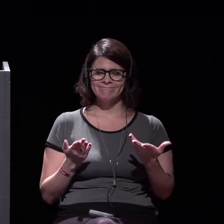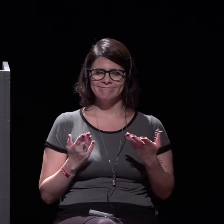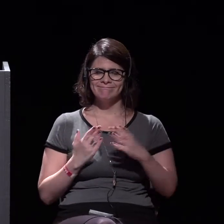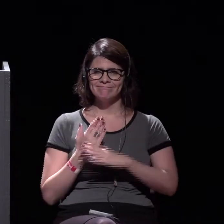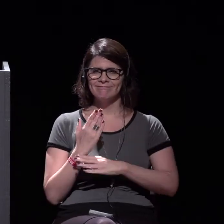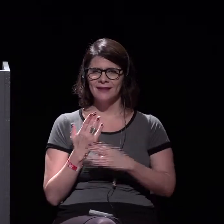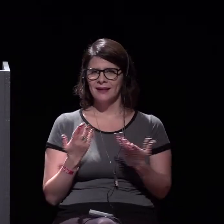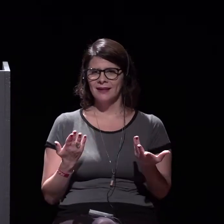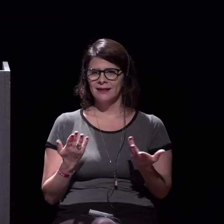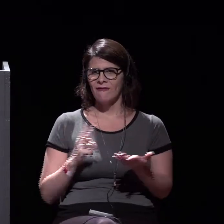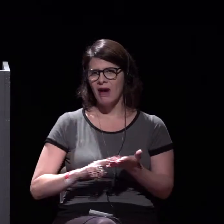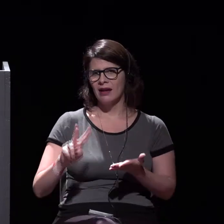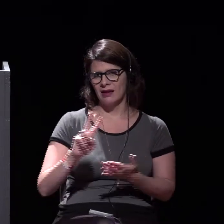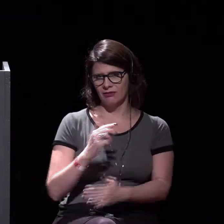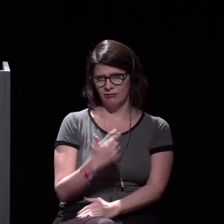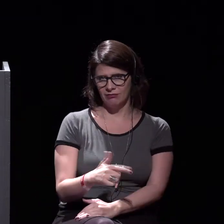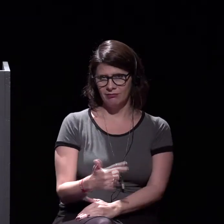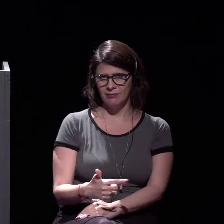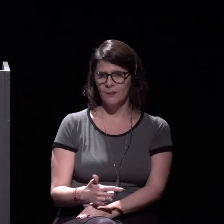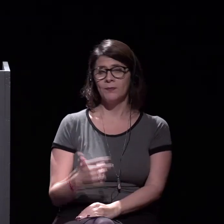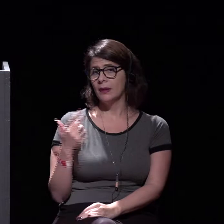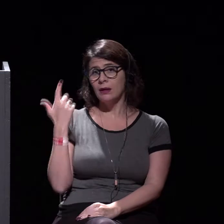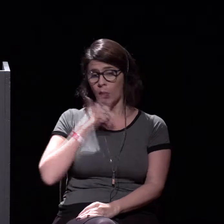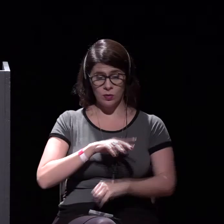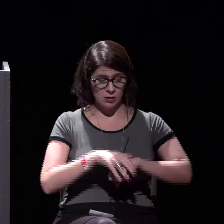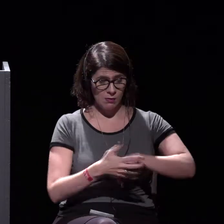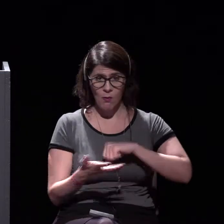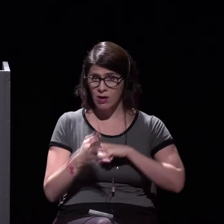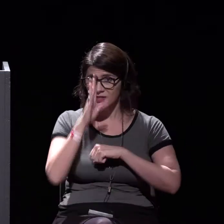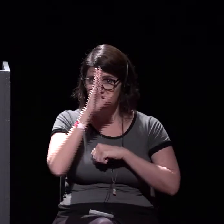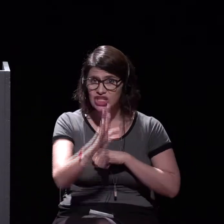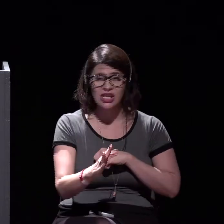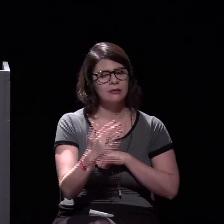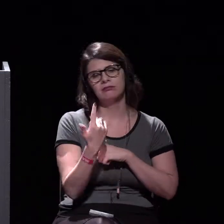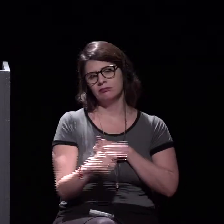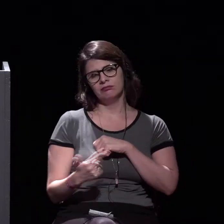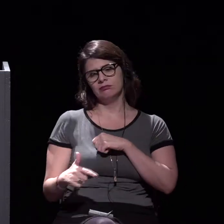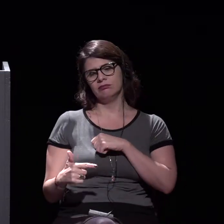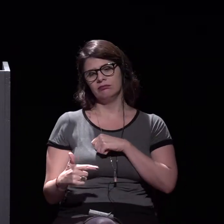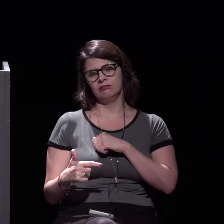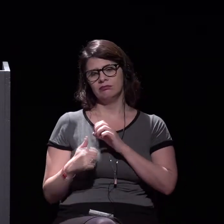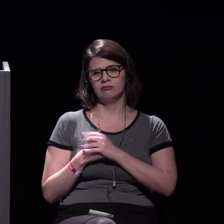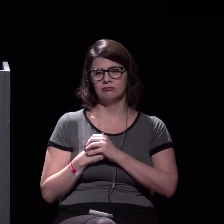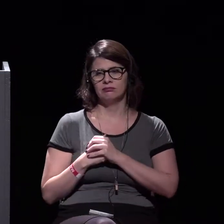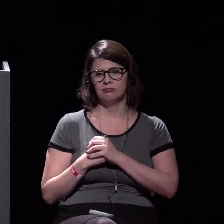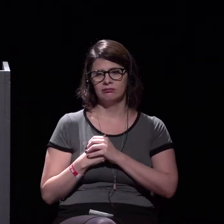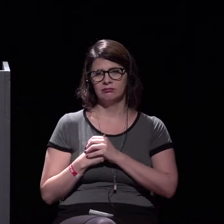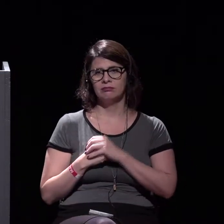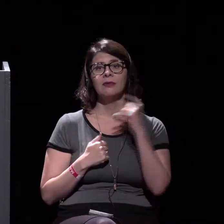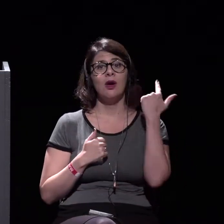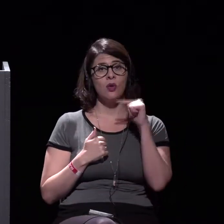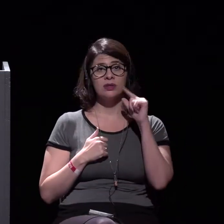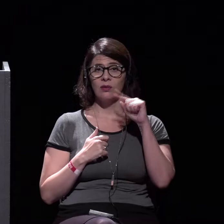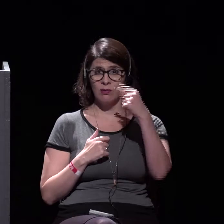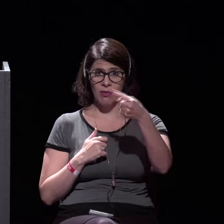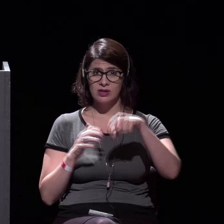demand for direct democracy wouldn't be warranted until 3 years later in Copenhagen, where this